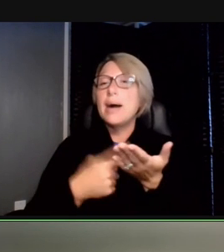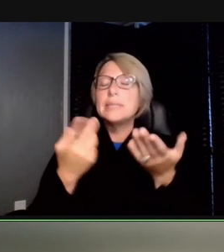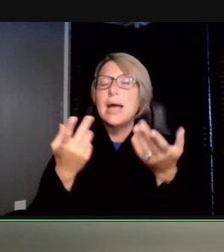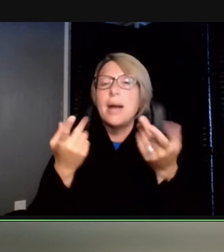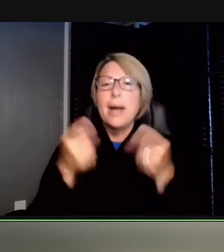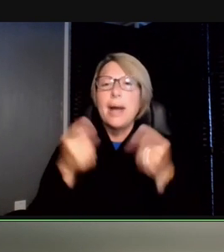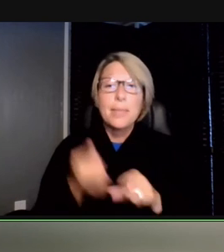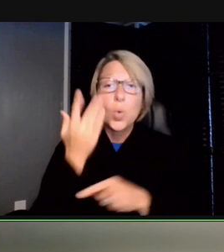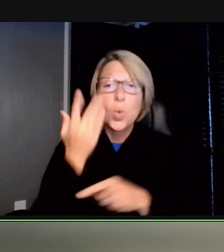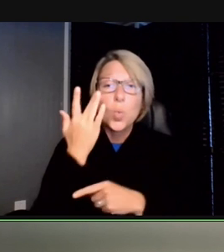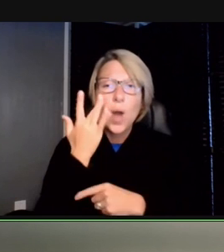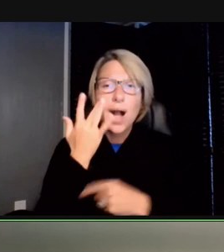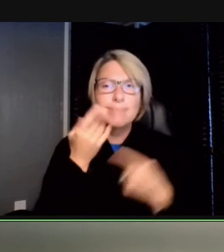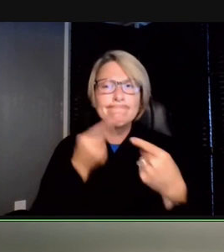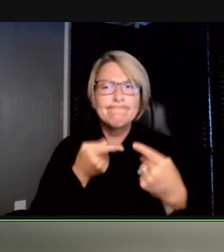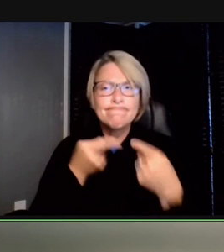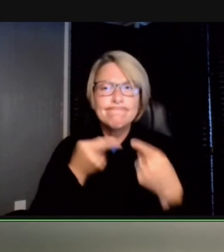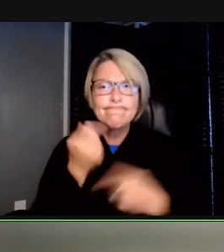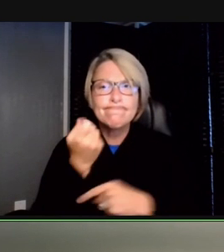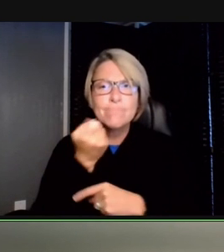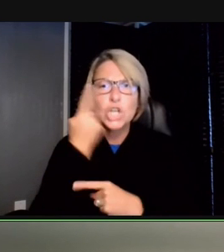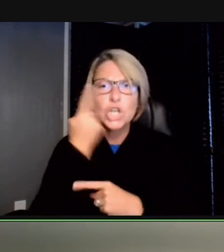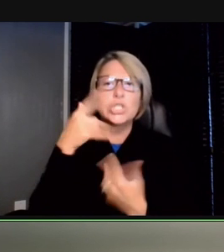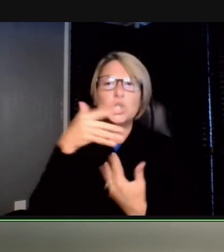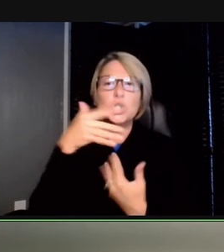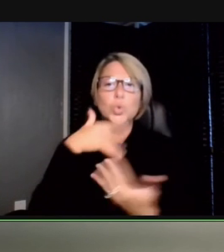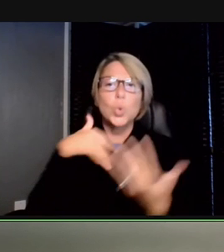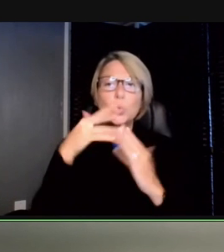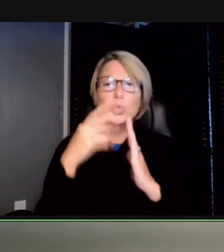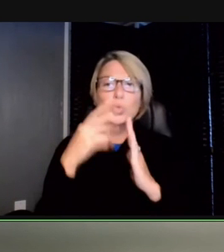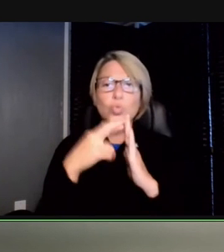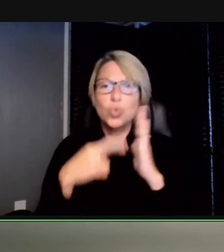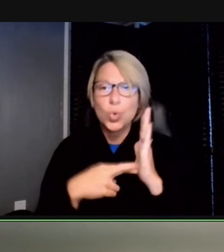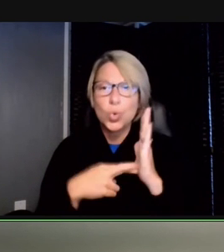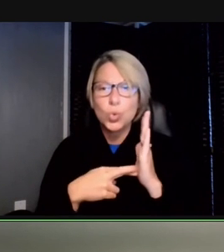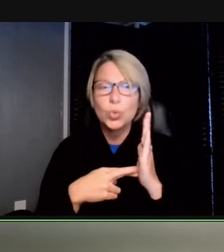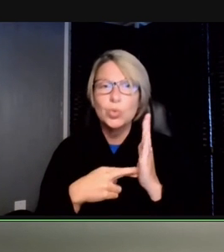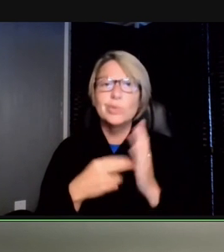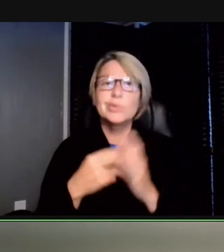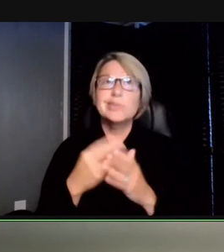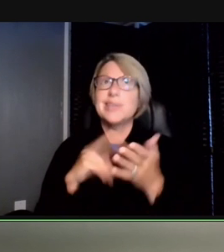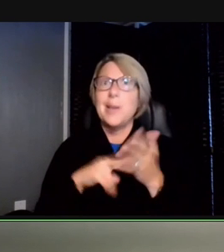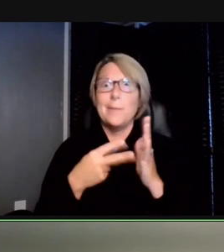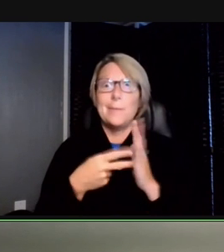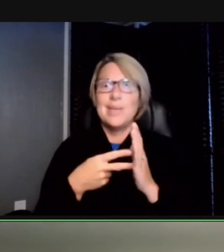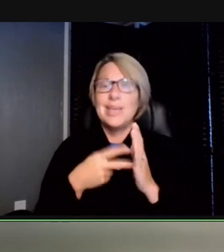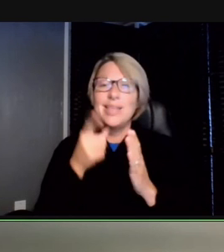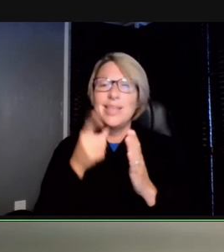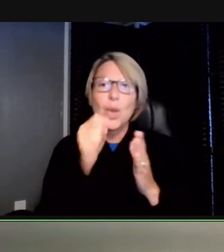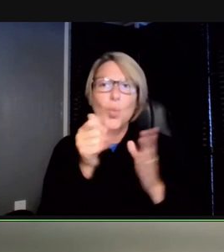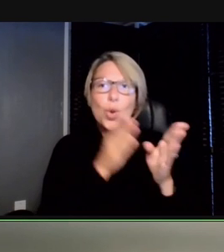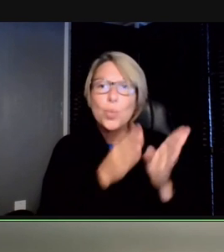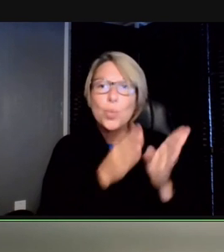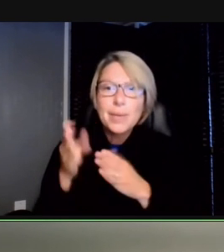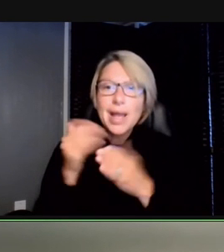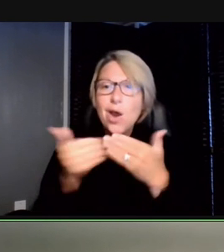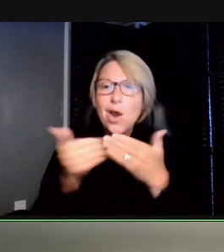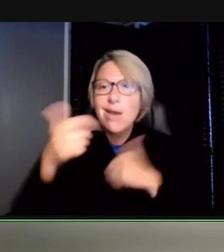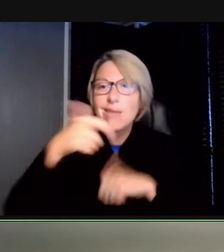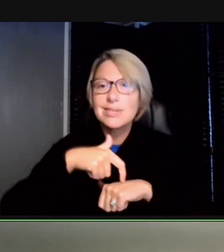rules. So if they weren't prepared ahead of time, what's going to be taking place? That's when inappropriate behaviors